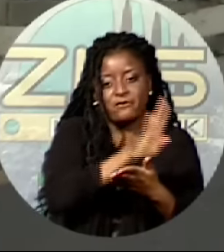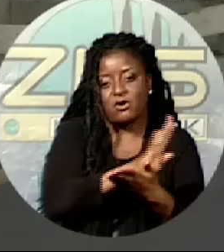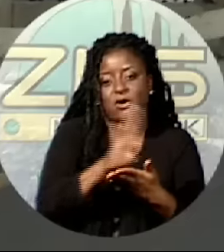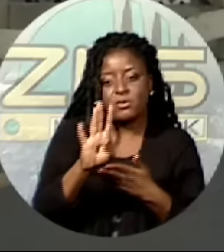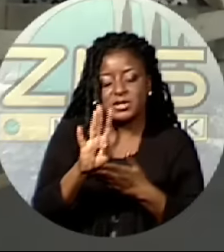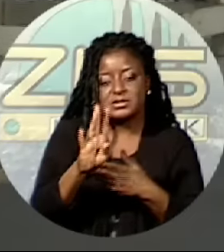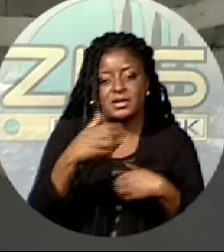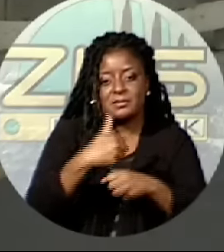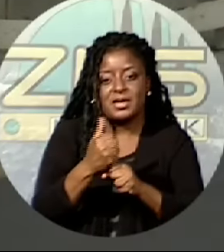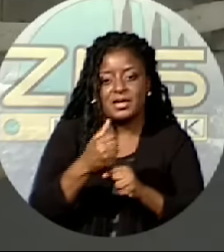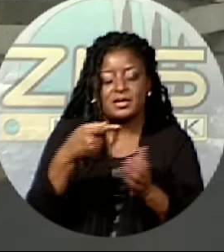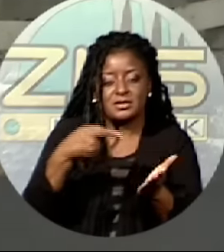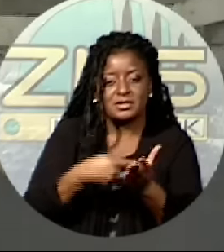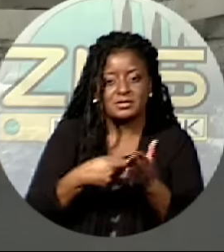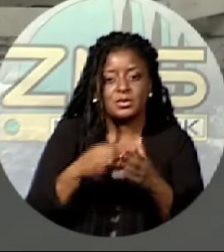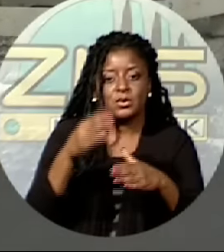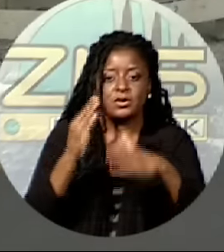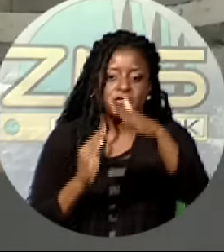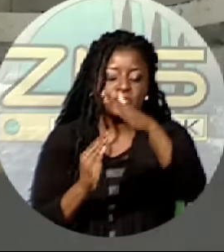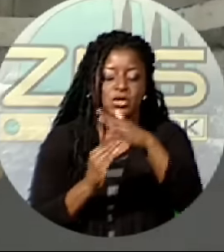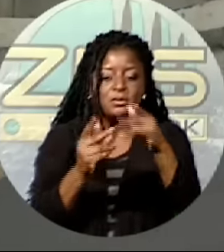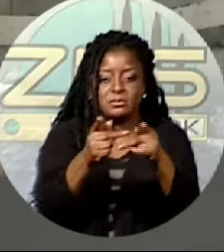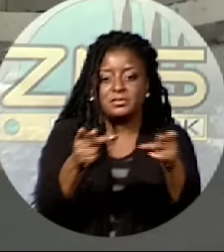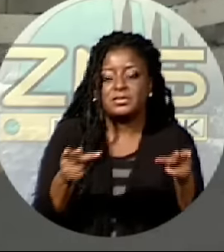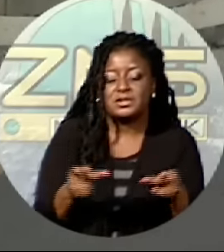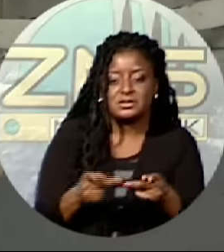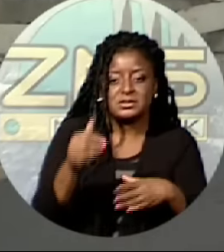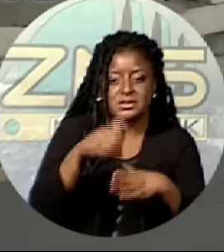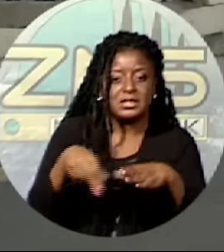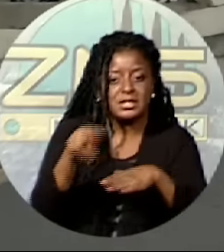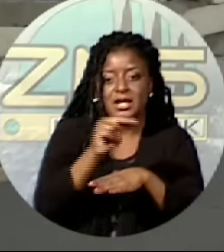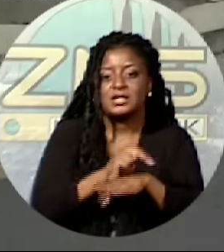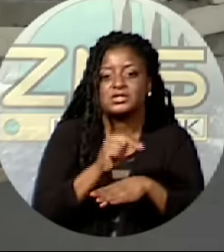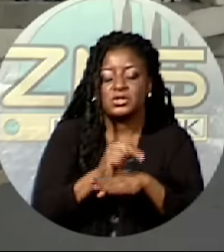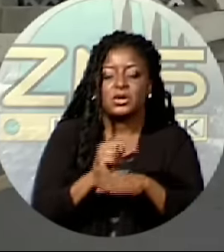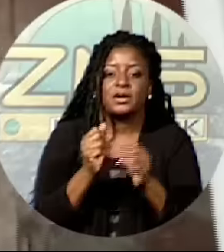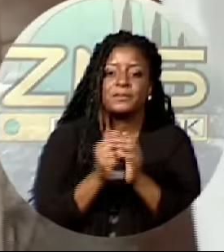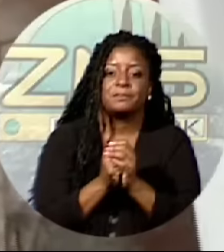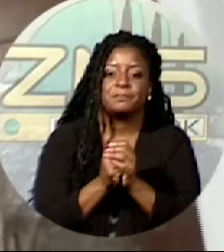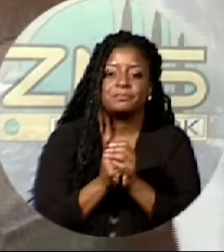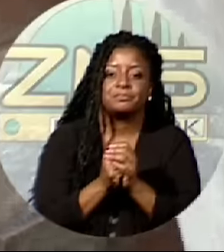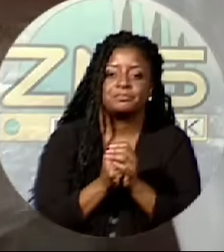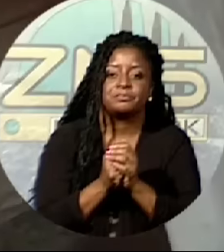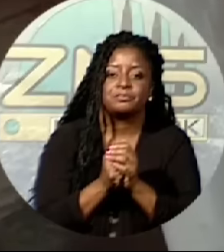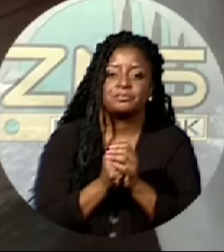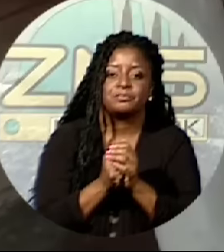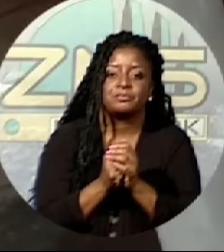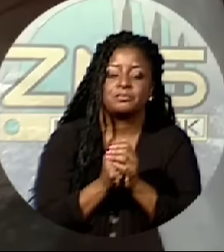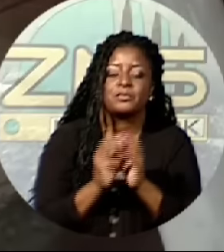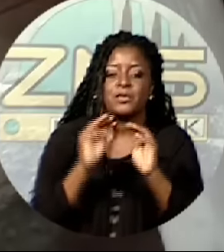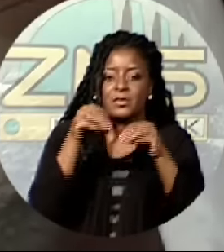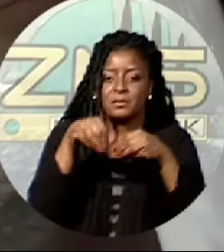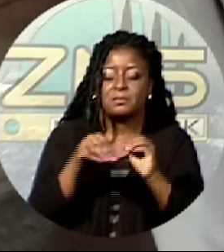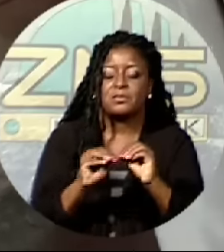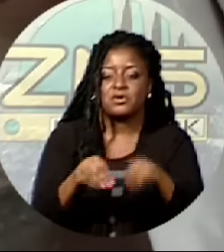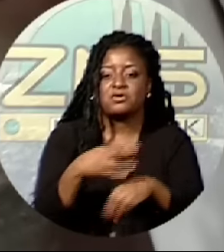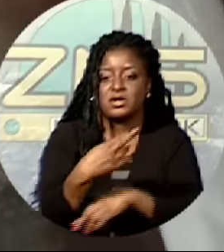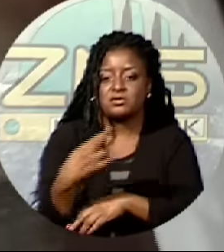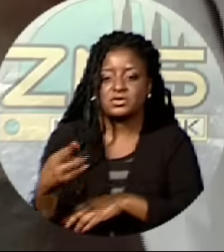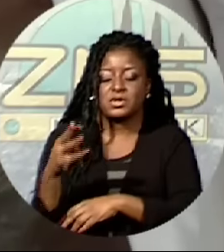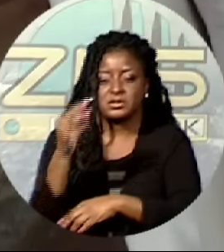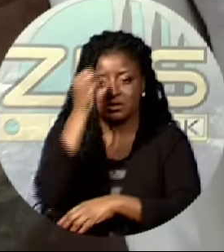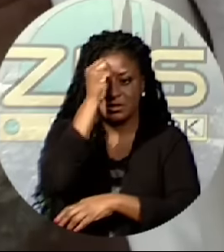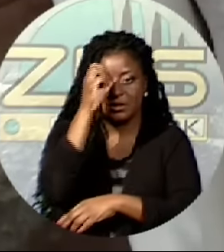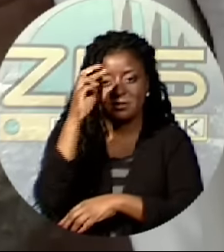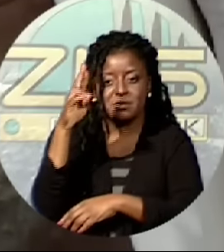one of the most iconic sports in Nassau. Fern Carey, ZNS Network News. Marine Resources Minister the Honorable